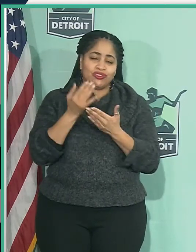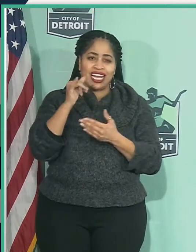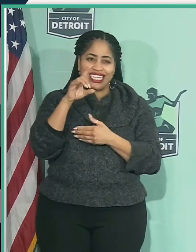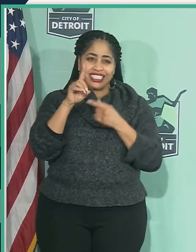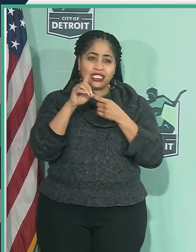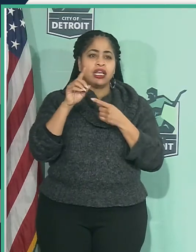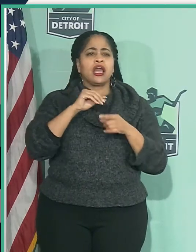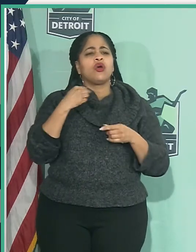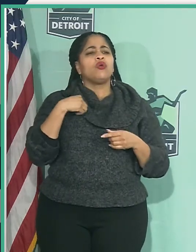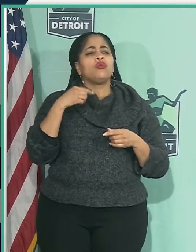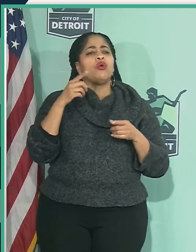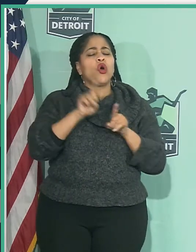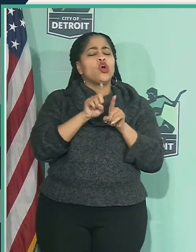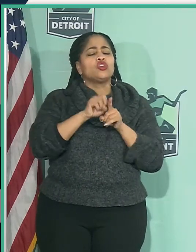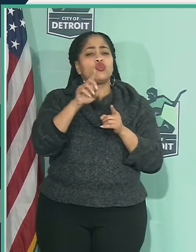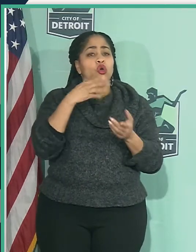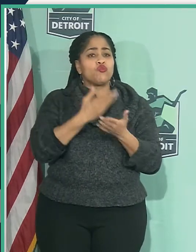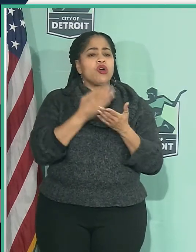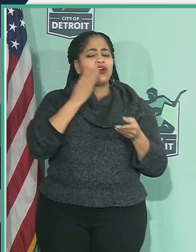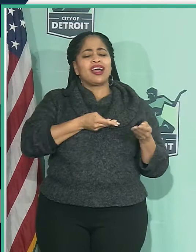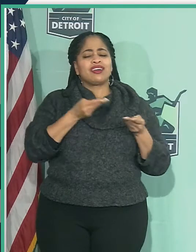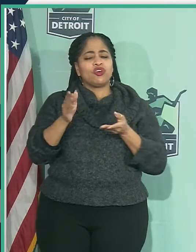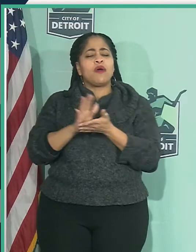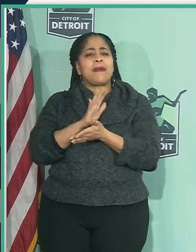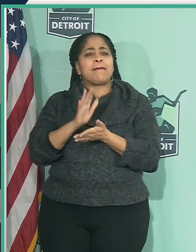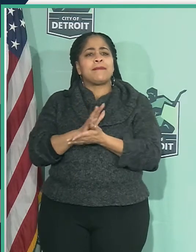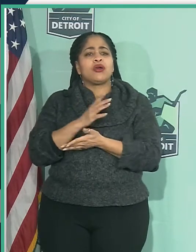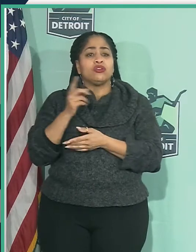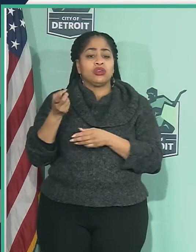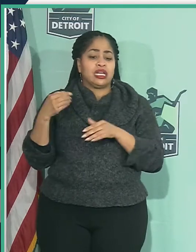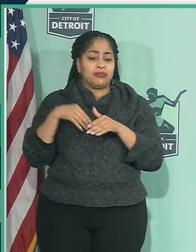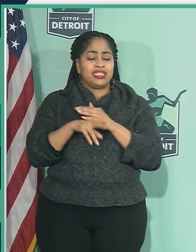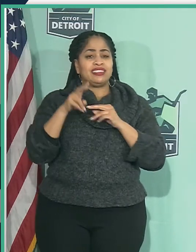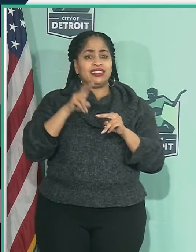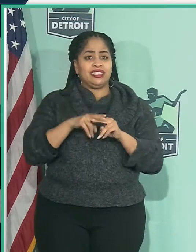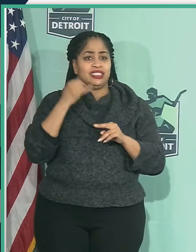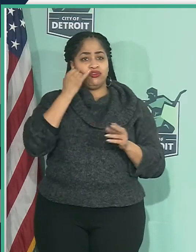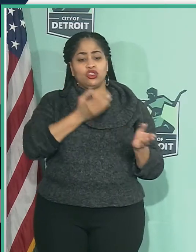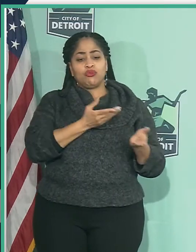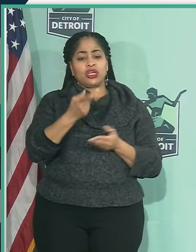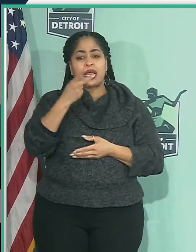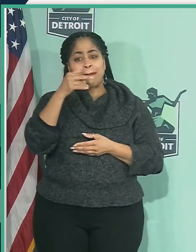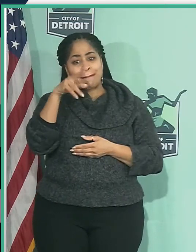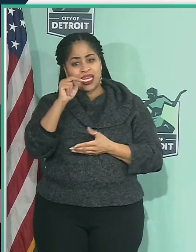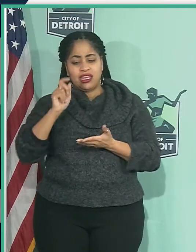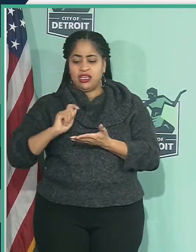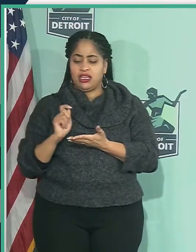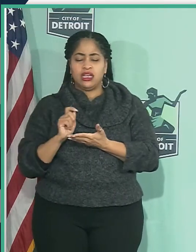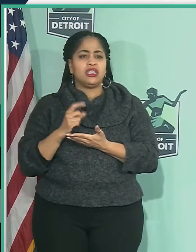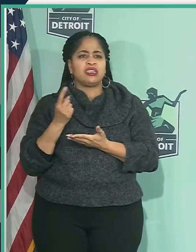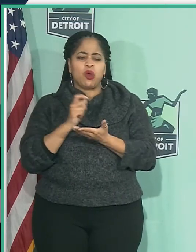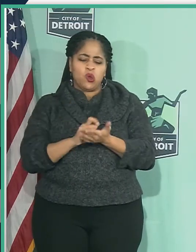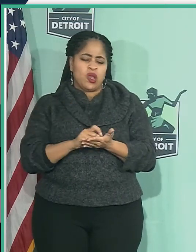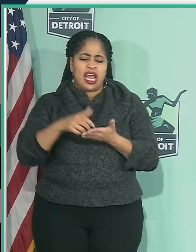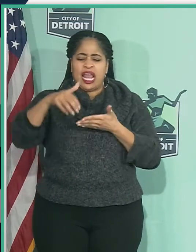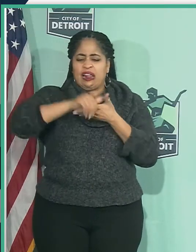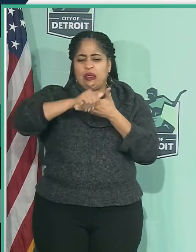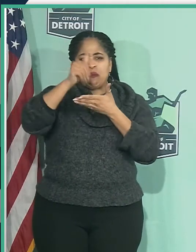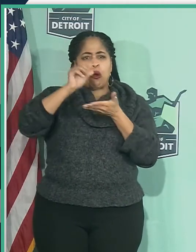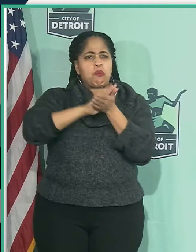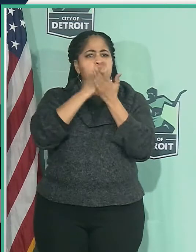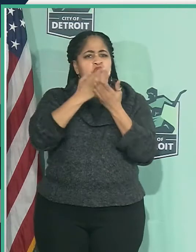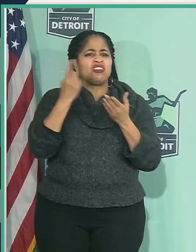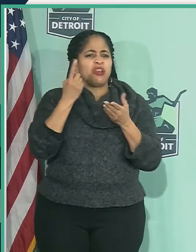hand you a consent form to fill out. So after you pull in and sit down. So if you bring a pen and then something to write on, a clipboard, a